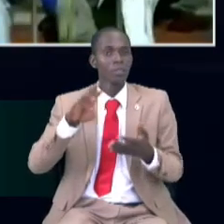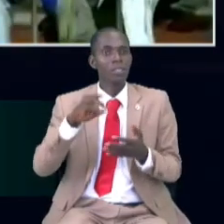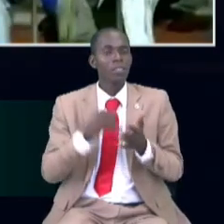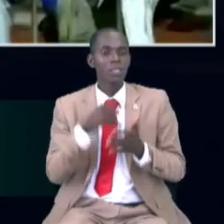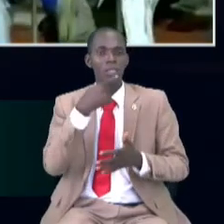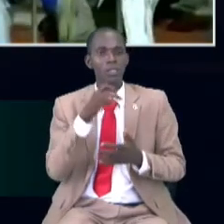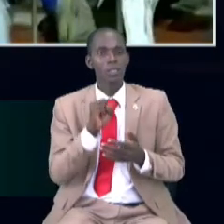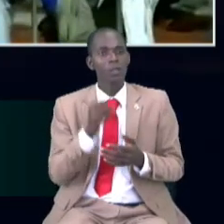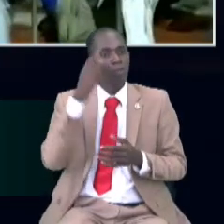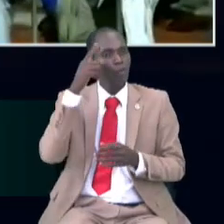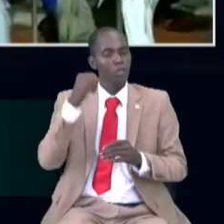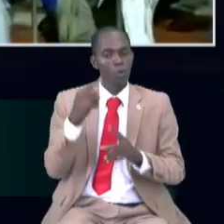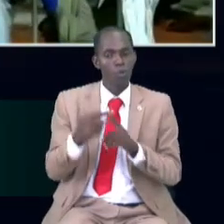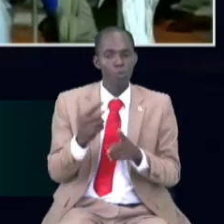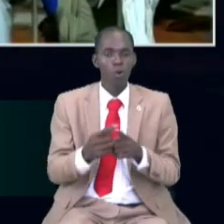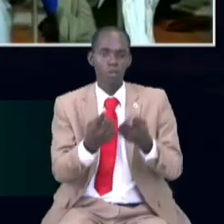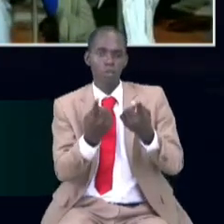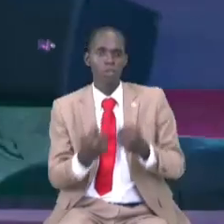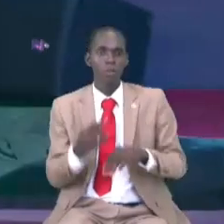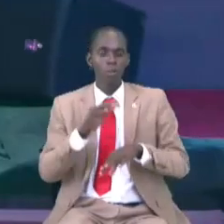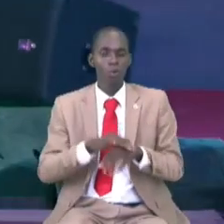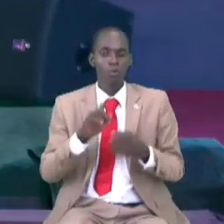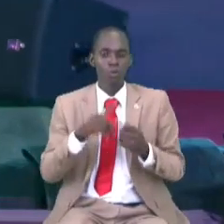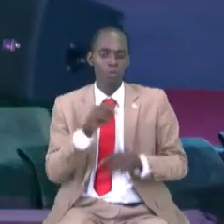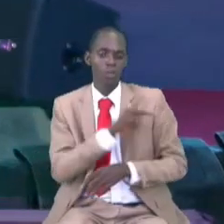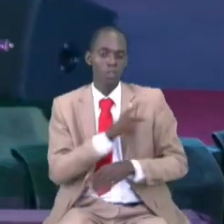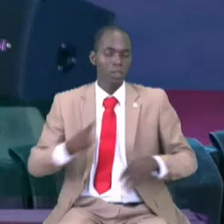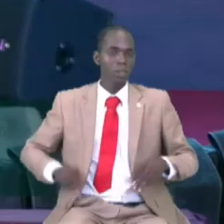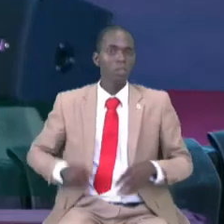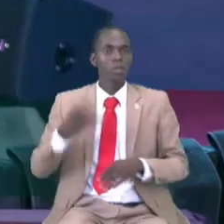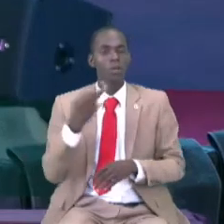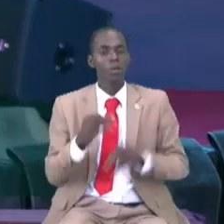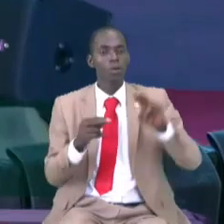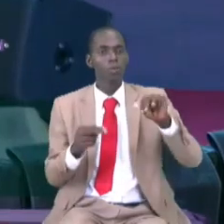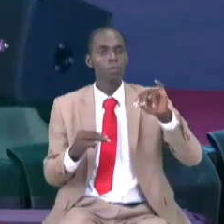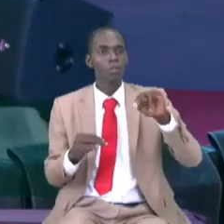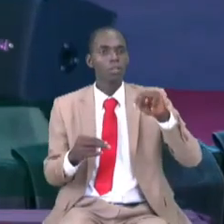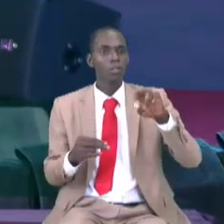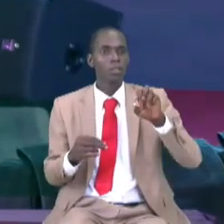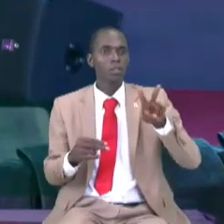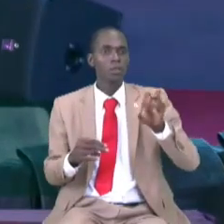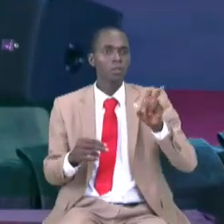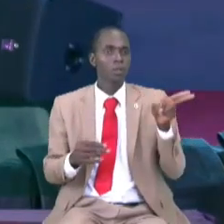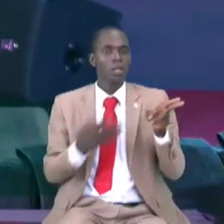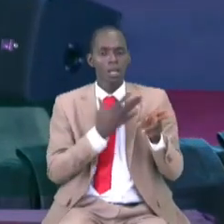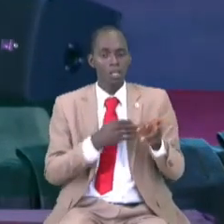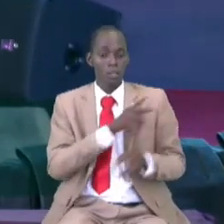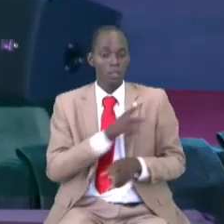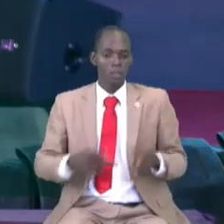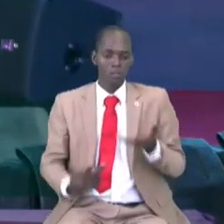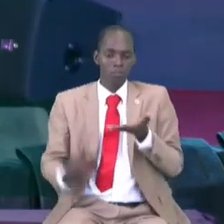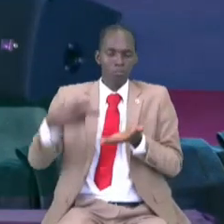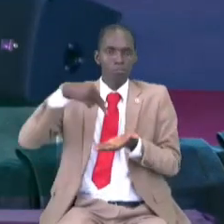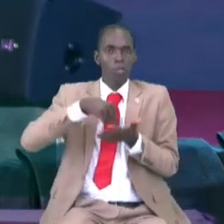of Nineveh, and he arose from his throne, and he laid his robe from him,